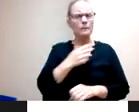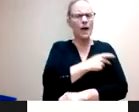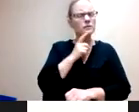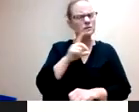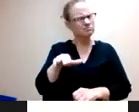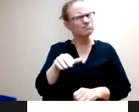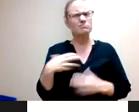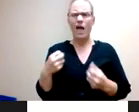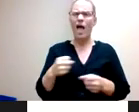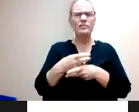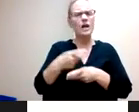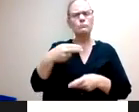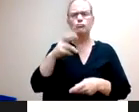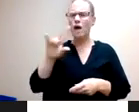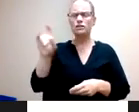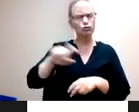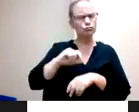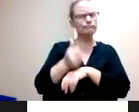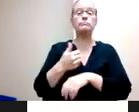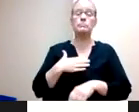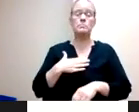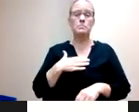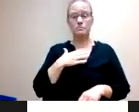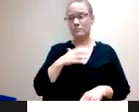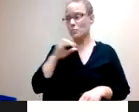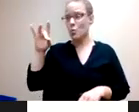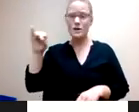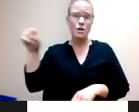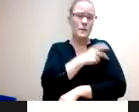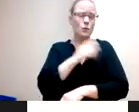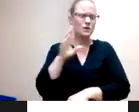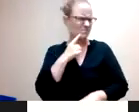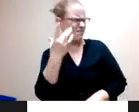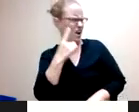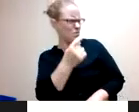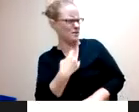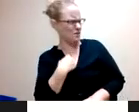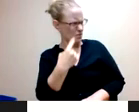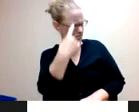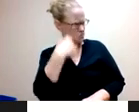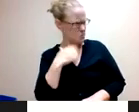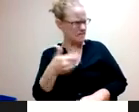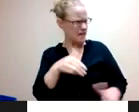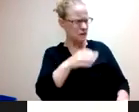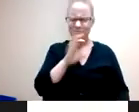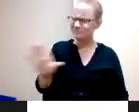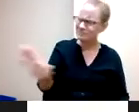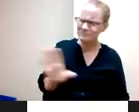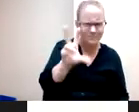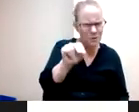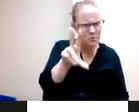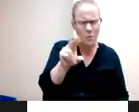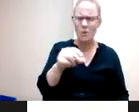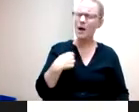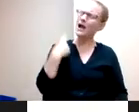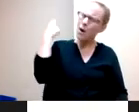over. And they, my 80-year-old would say, gee, why are you asking me this? Are you worried about me? Where in fact, I say, no, no, it's my standard.